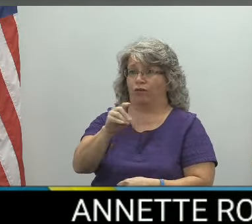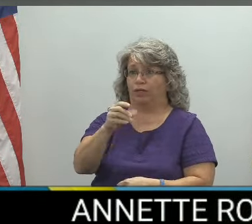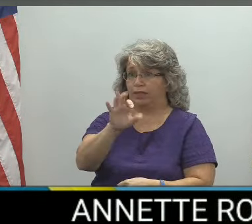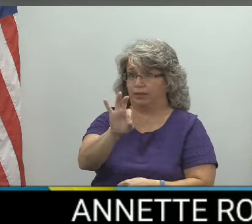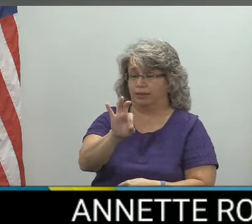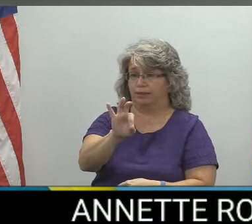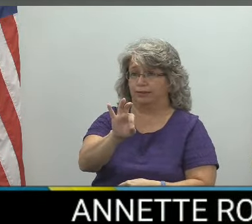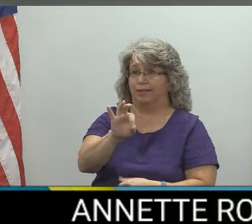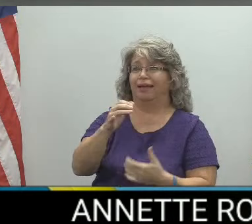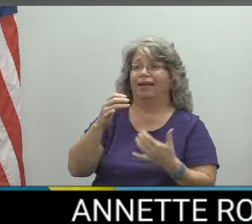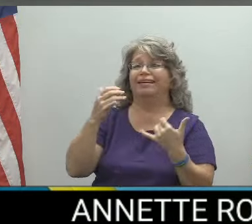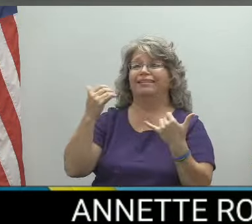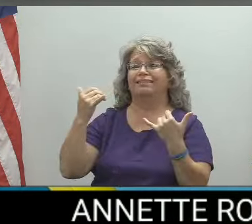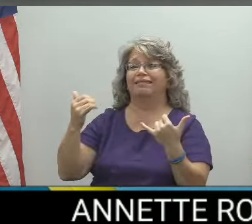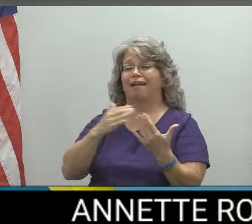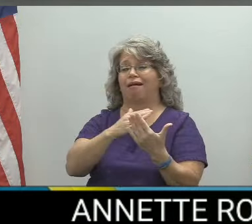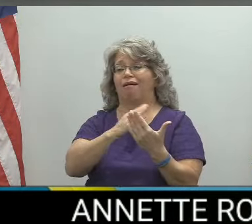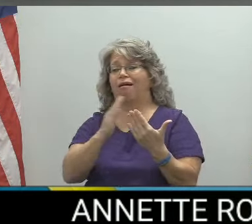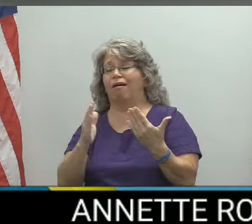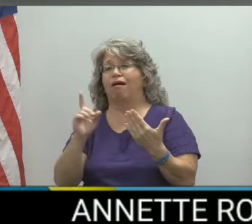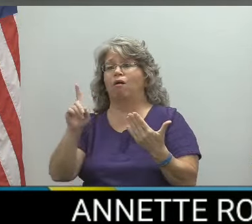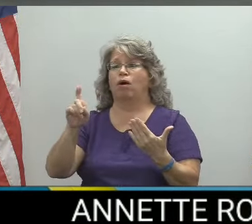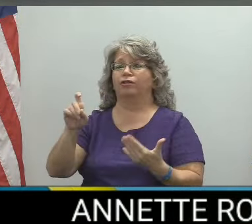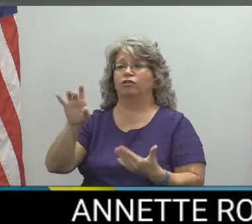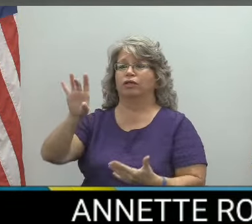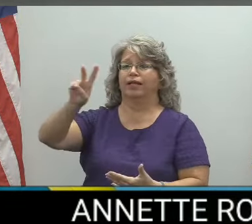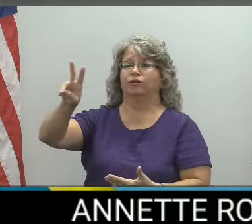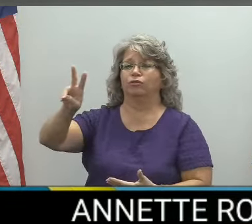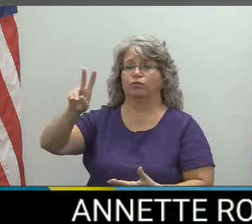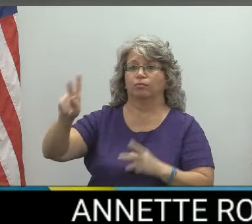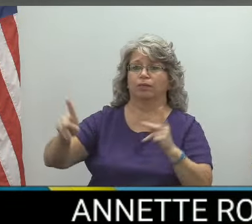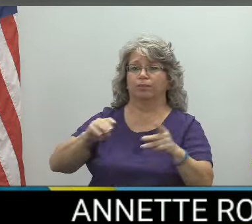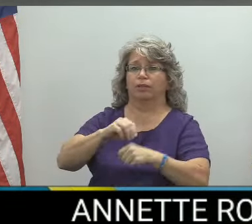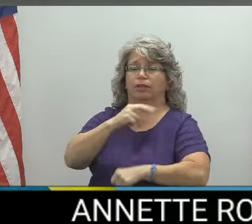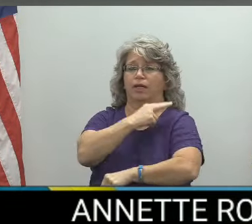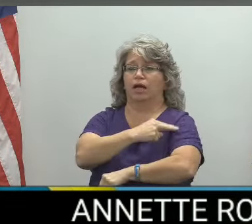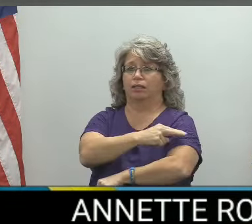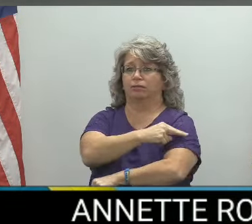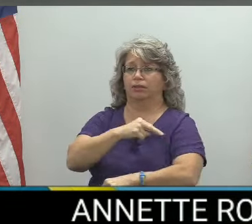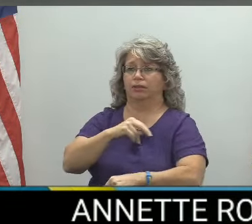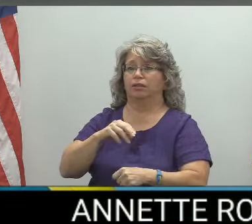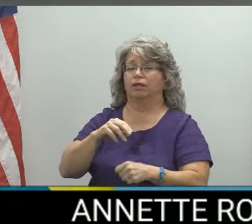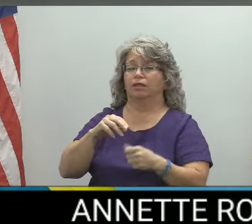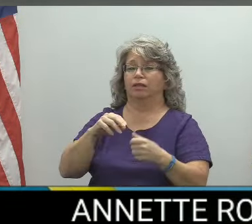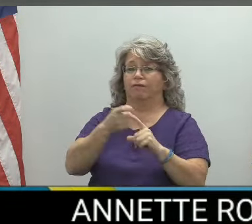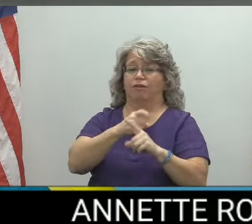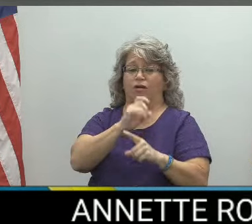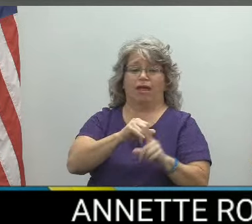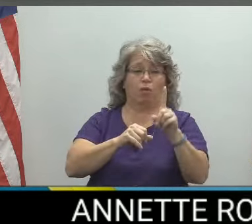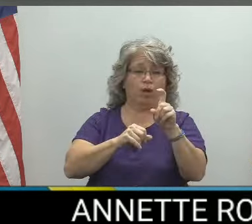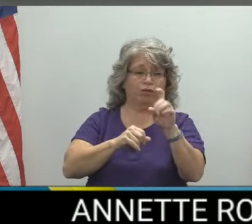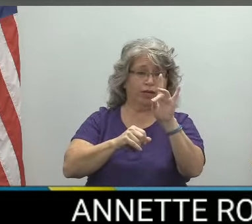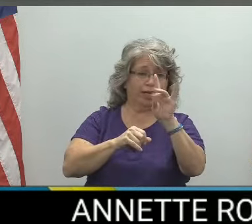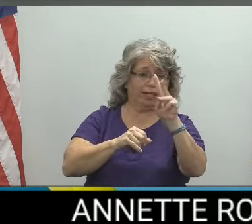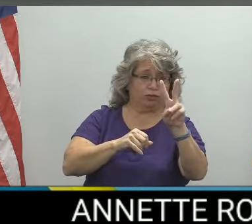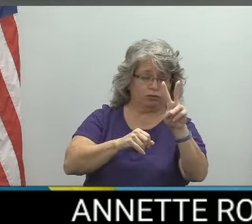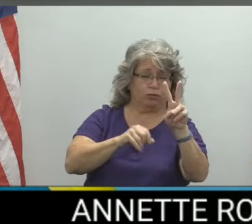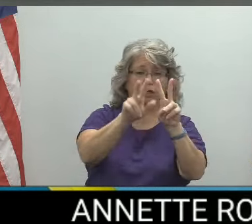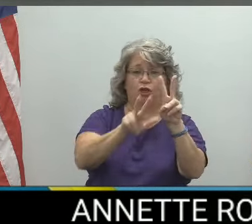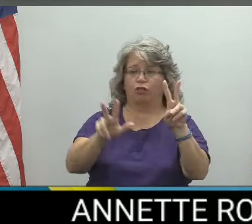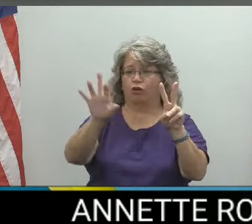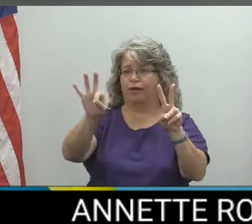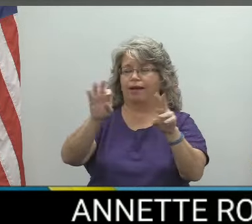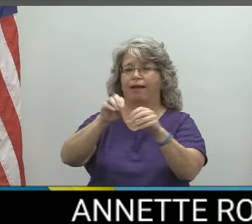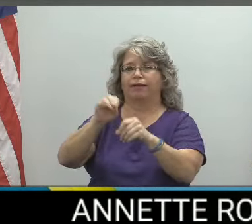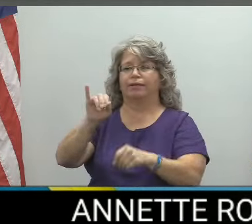now we have 182 hospitalized patients with COVID-19, and 39 of those individuals are in the ICU. We've